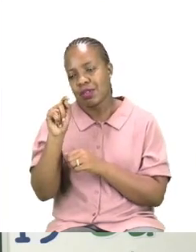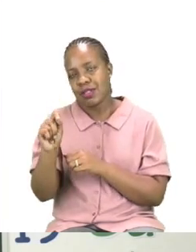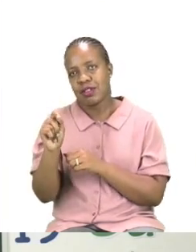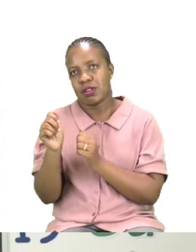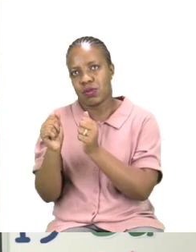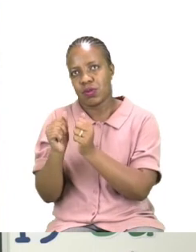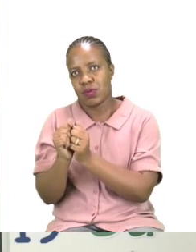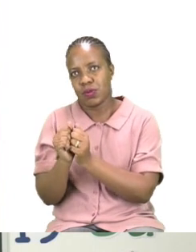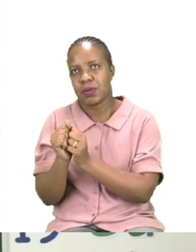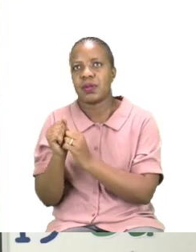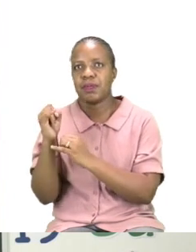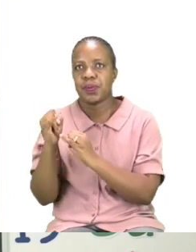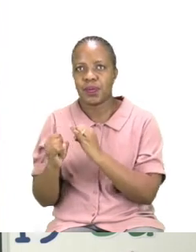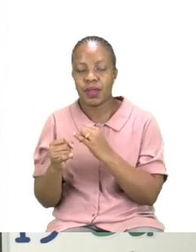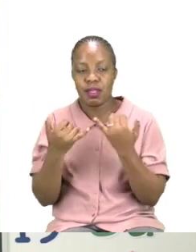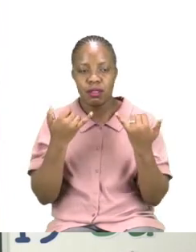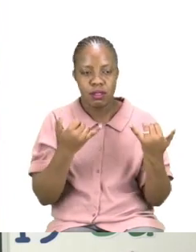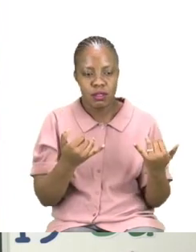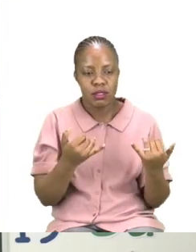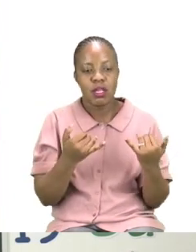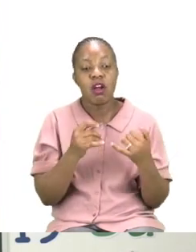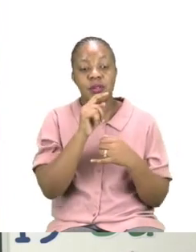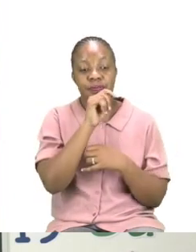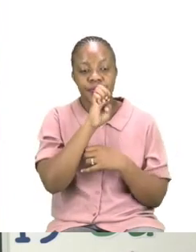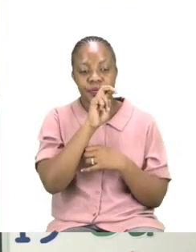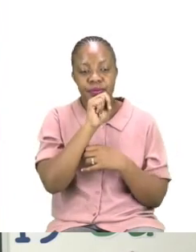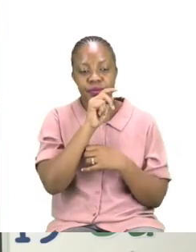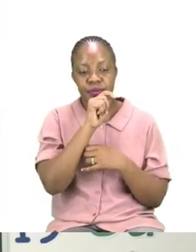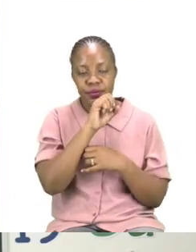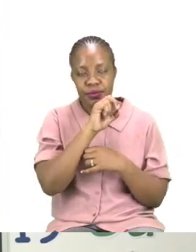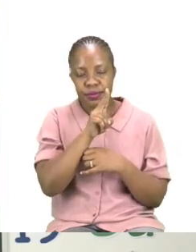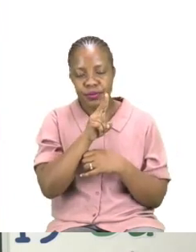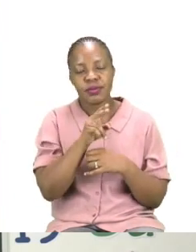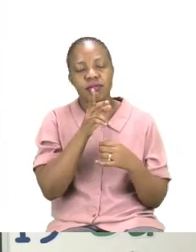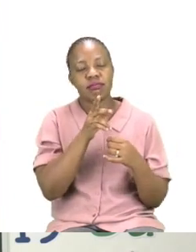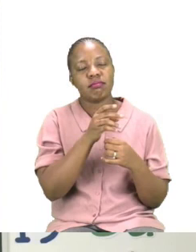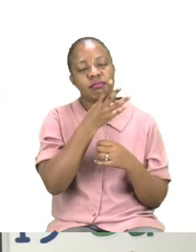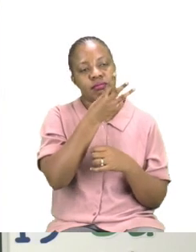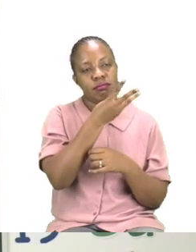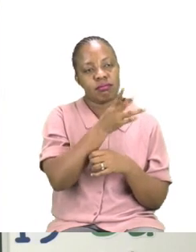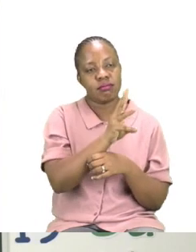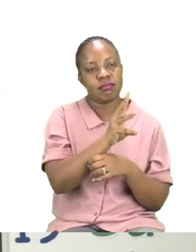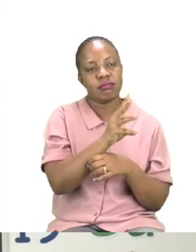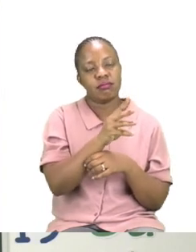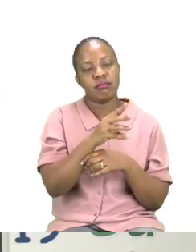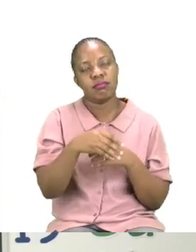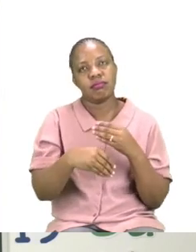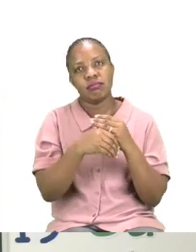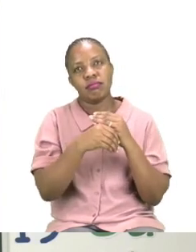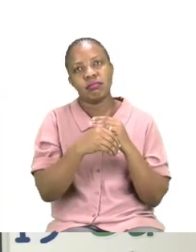6 plus 3. So what is 6 plus 3, boys and girls? It is